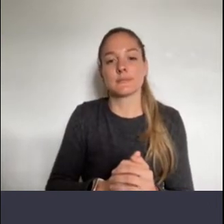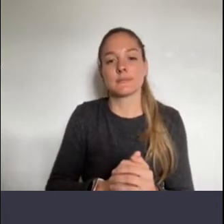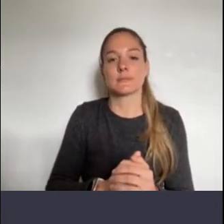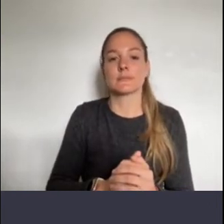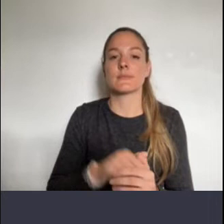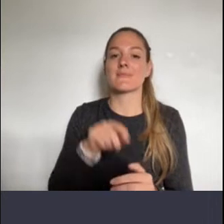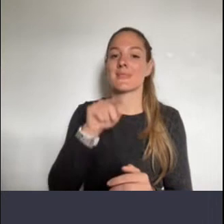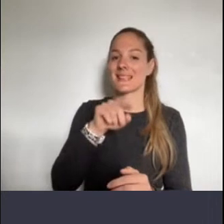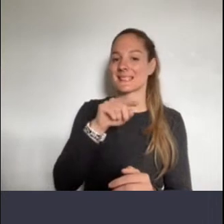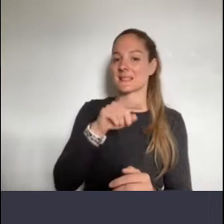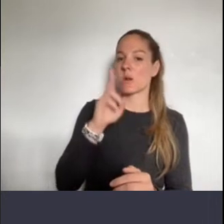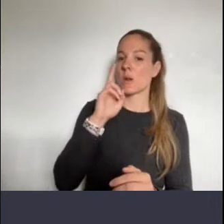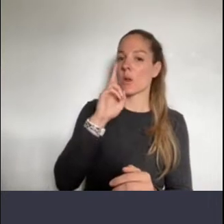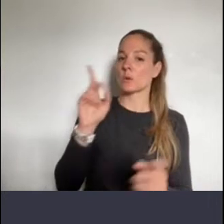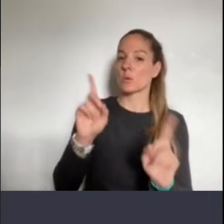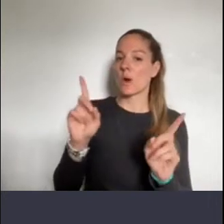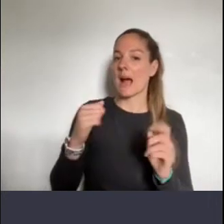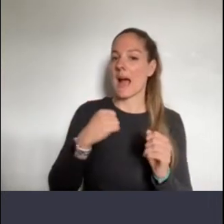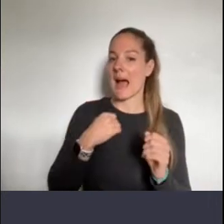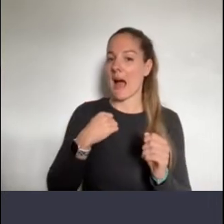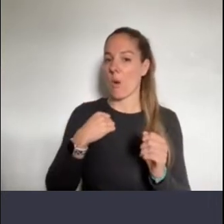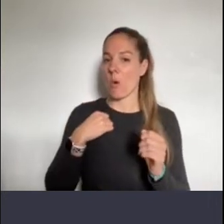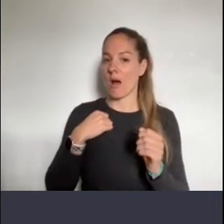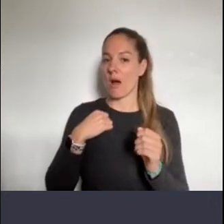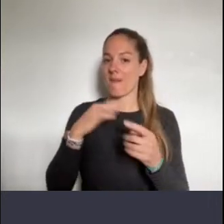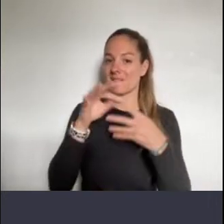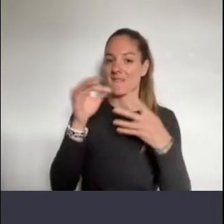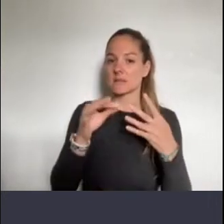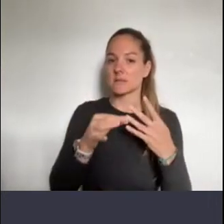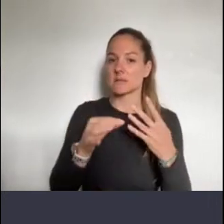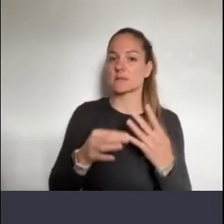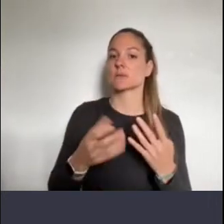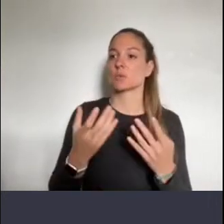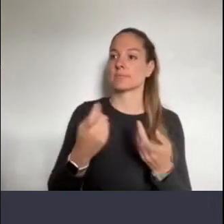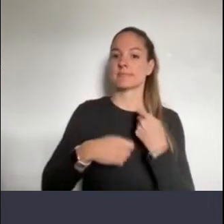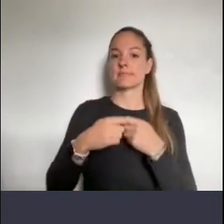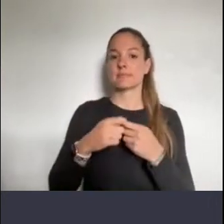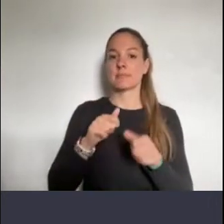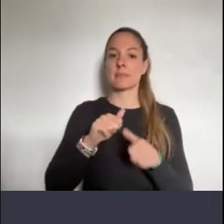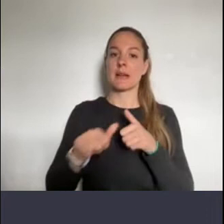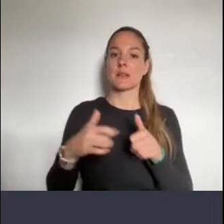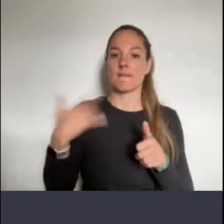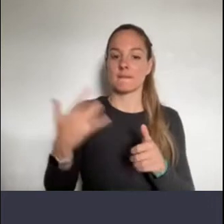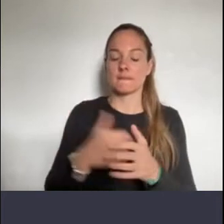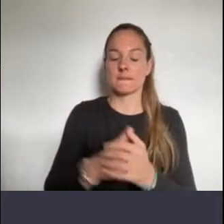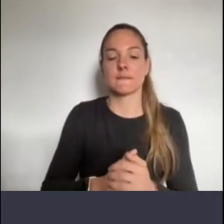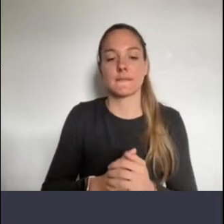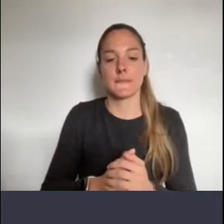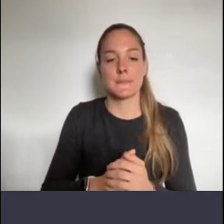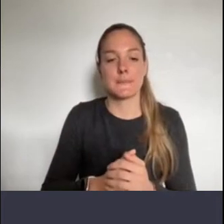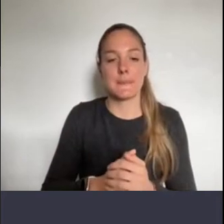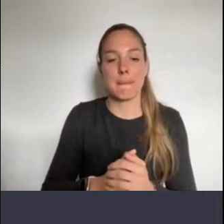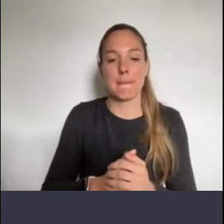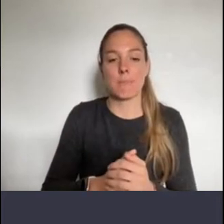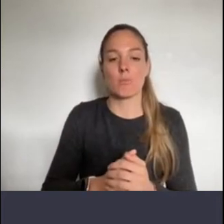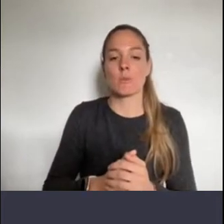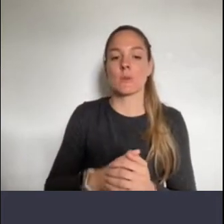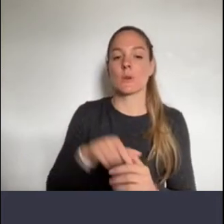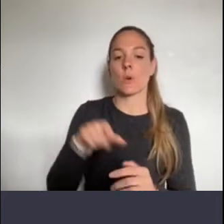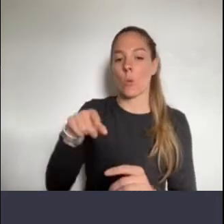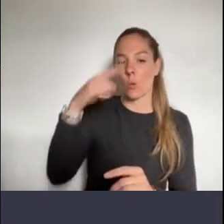at contributing factors of getting the best start in life. So as Tessa explained earlier, the profile splits into